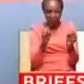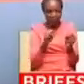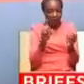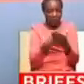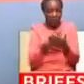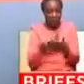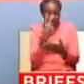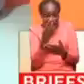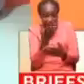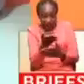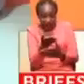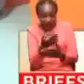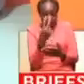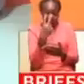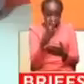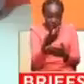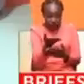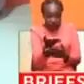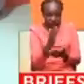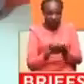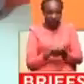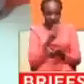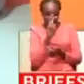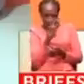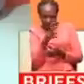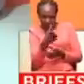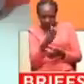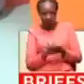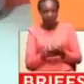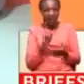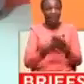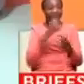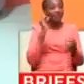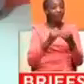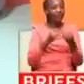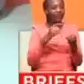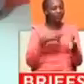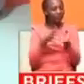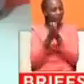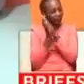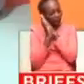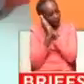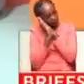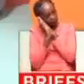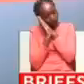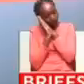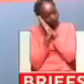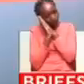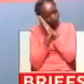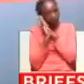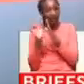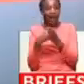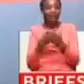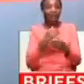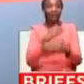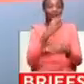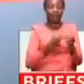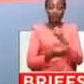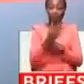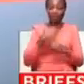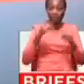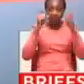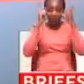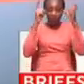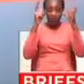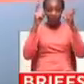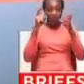is the can still there, you know? Mm-hmm. So finally, I doze off, And then, you know, the next morning I wake up, the